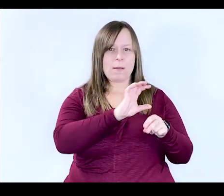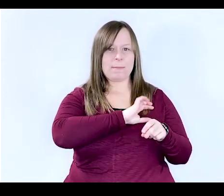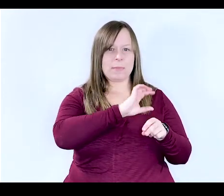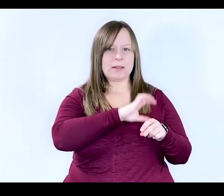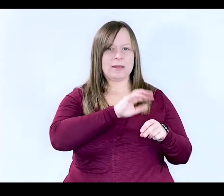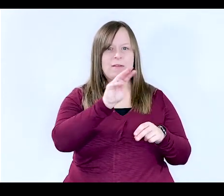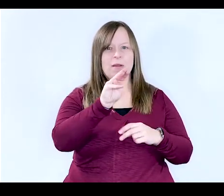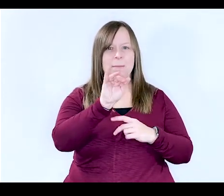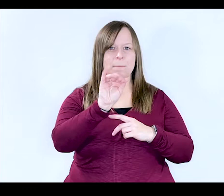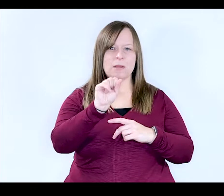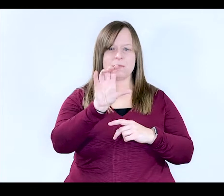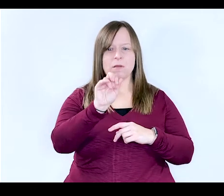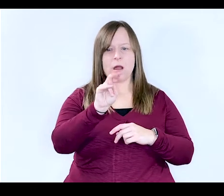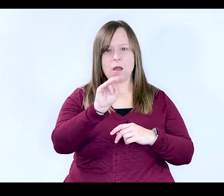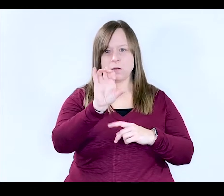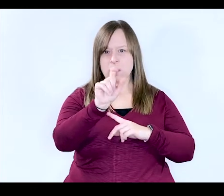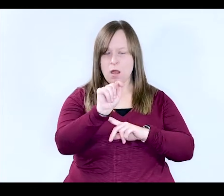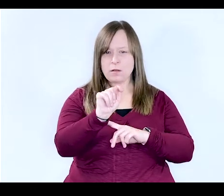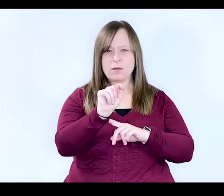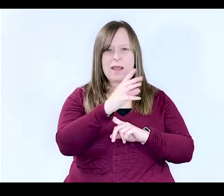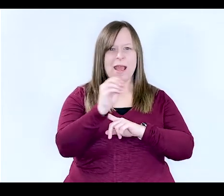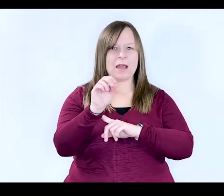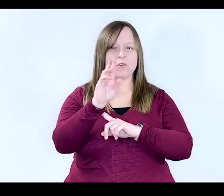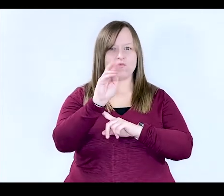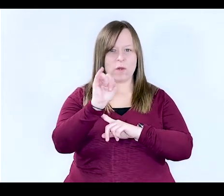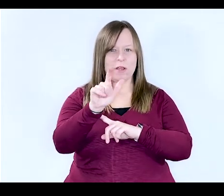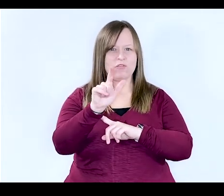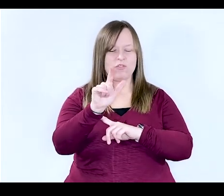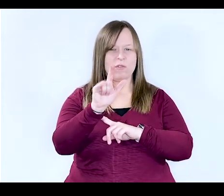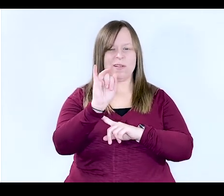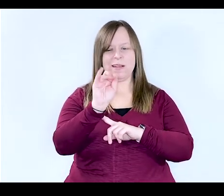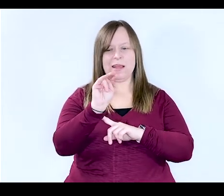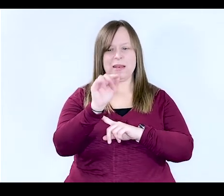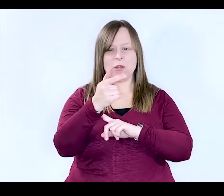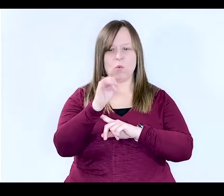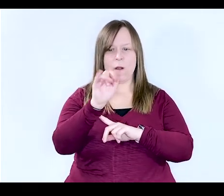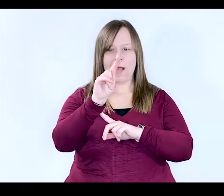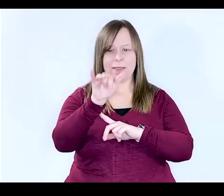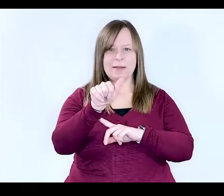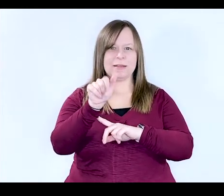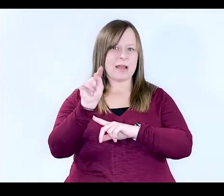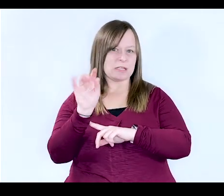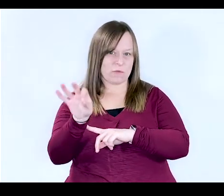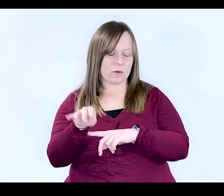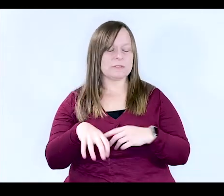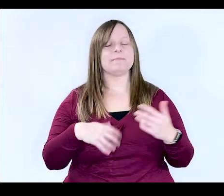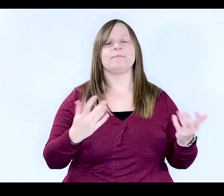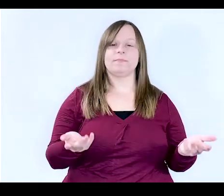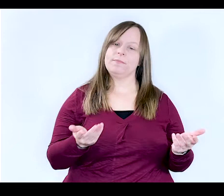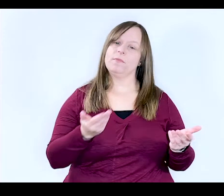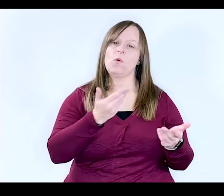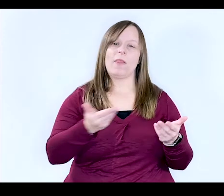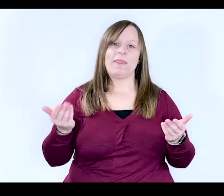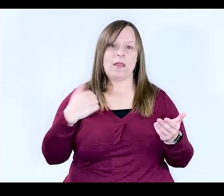the Police Misconduct and Racial Inequality Task Force. And one of the things that we thought